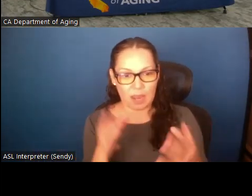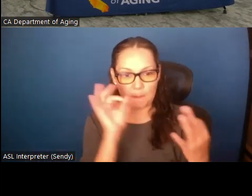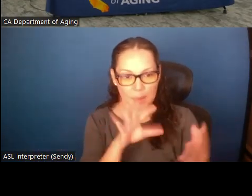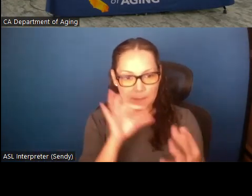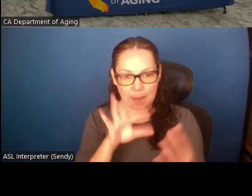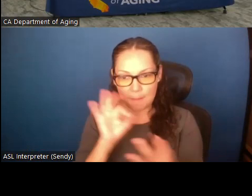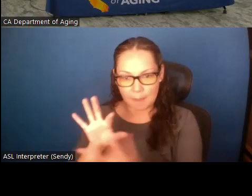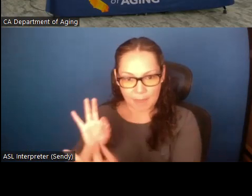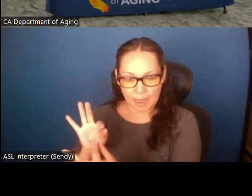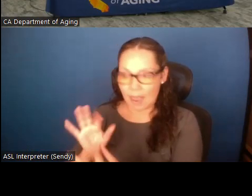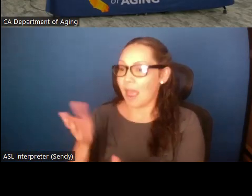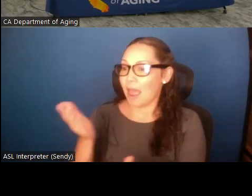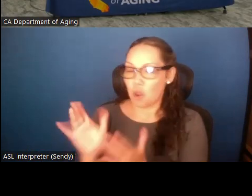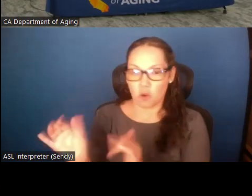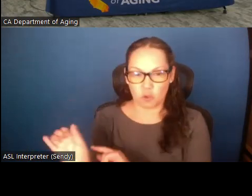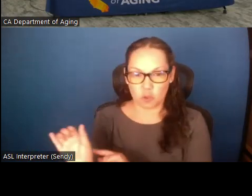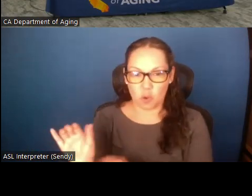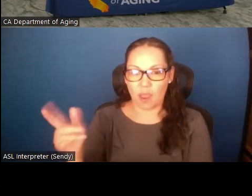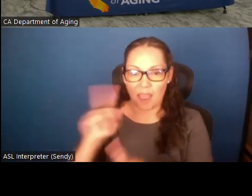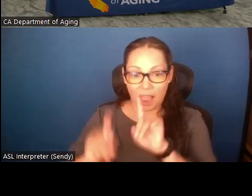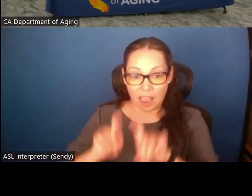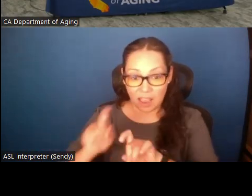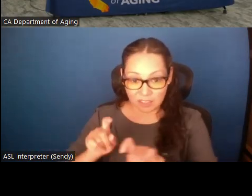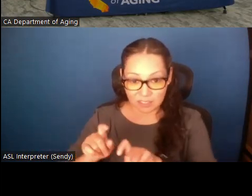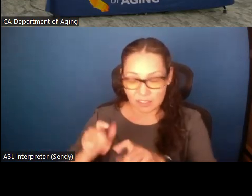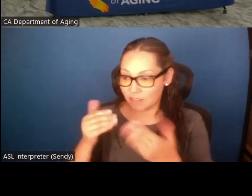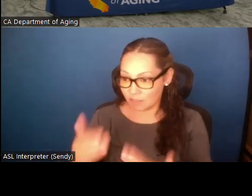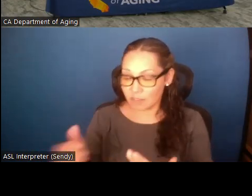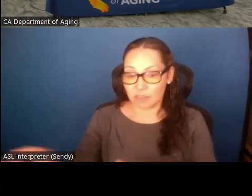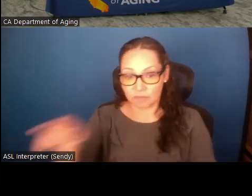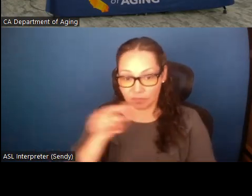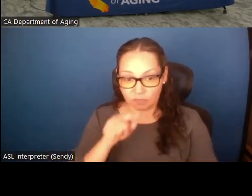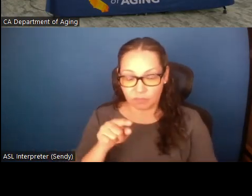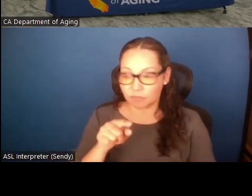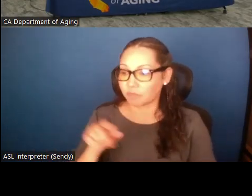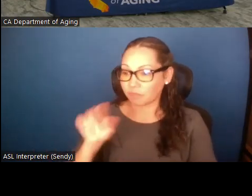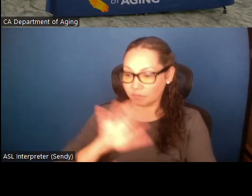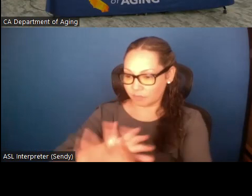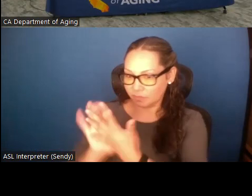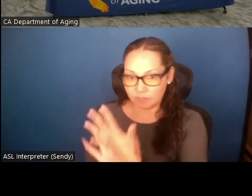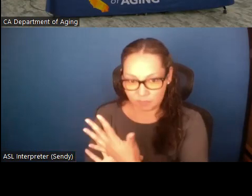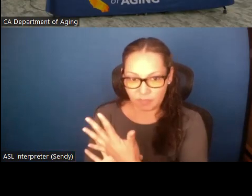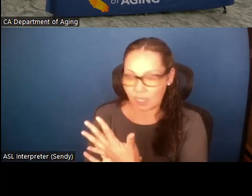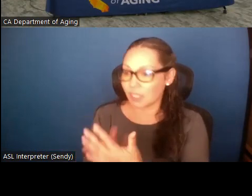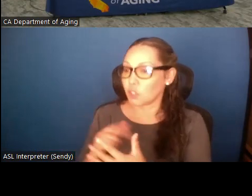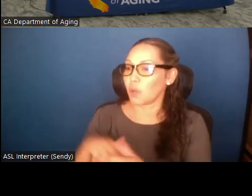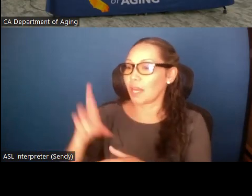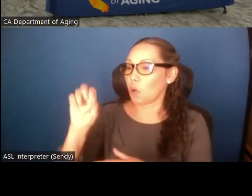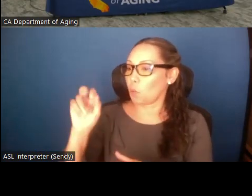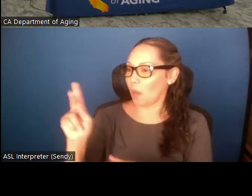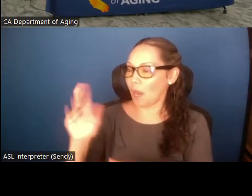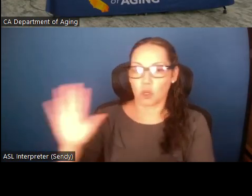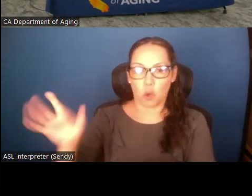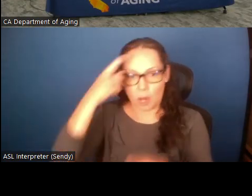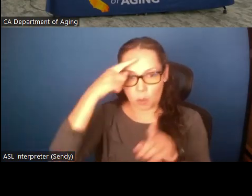ask questions. But by and large, the questions really asked you to rank your agreement and alignment with the principles on